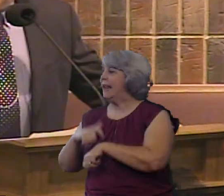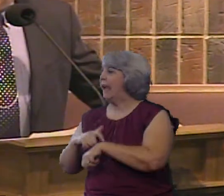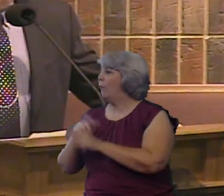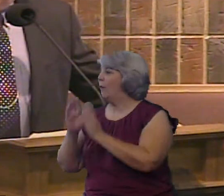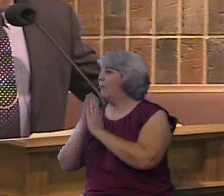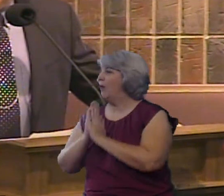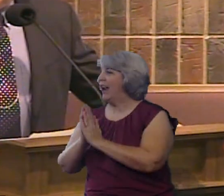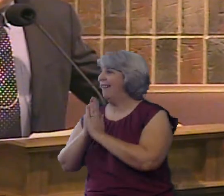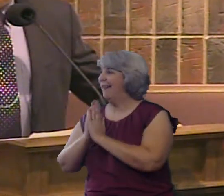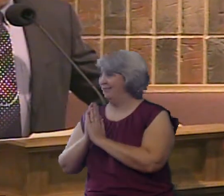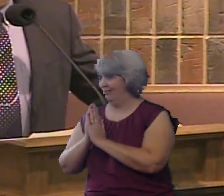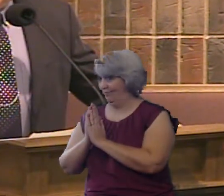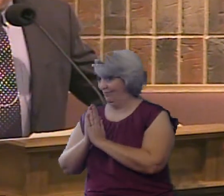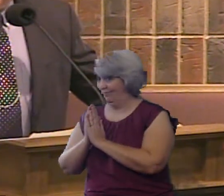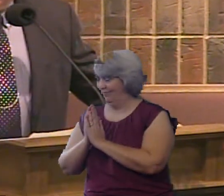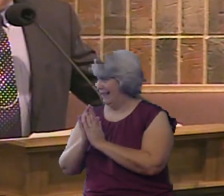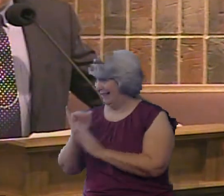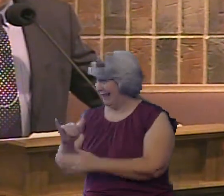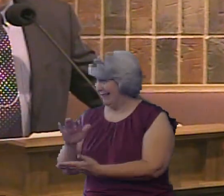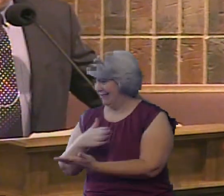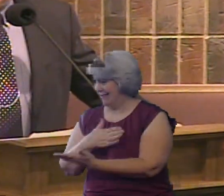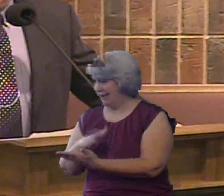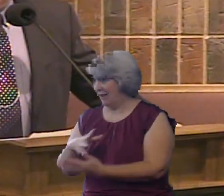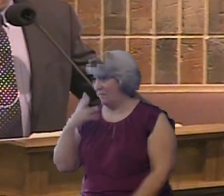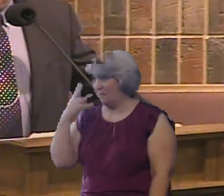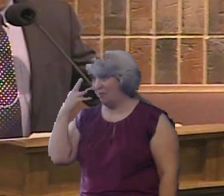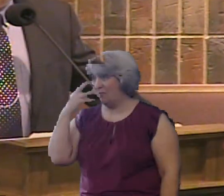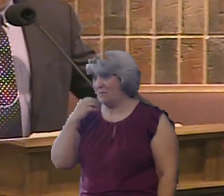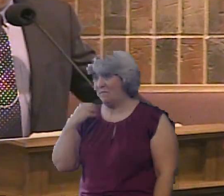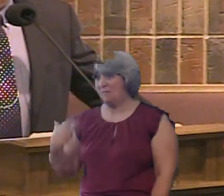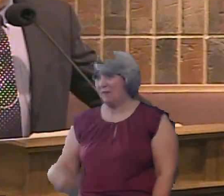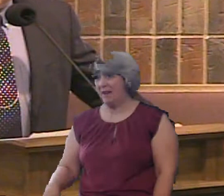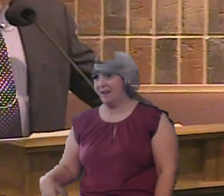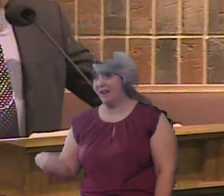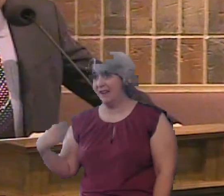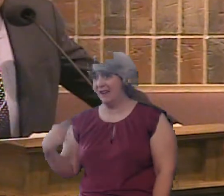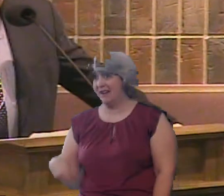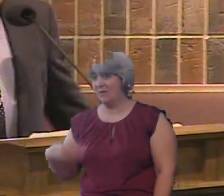What a beautiful sentiment is expressed there in the power of God.